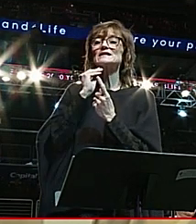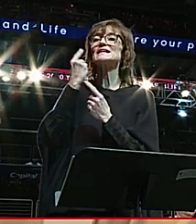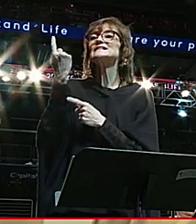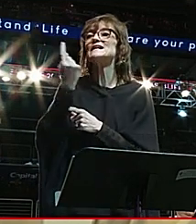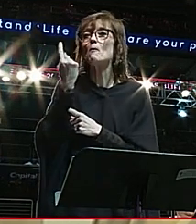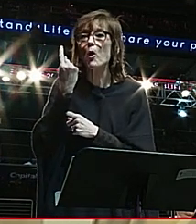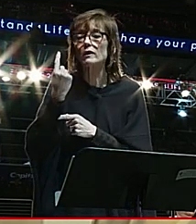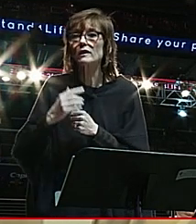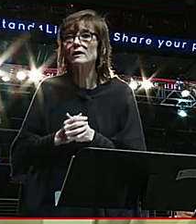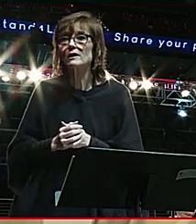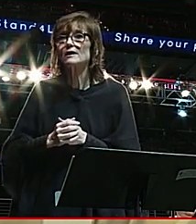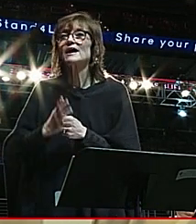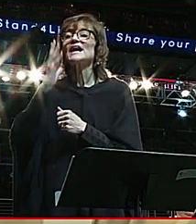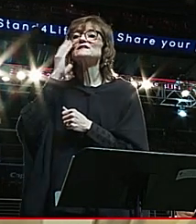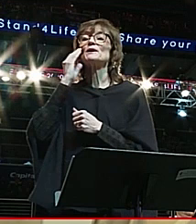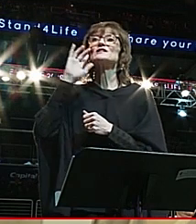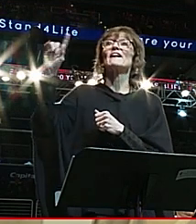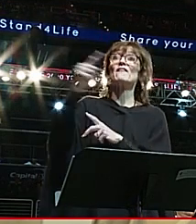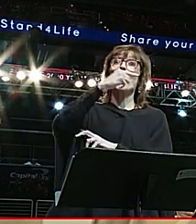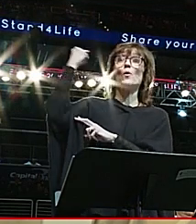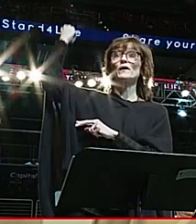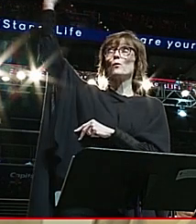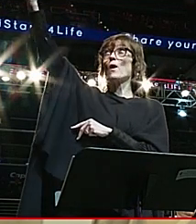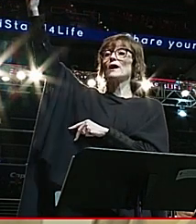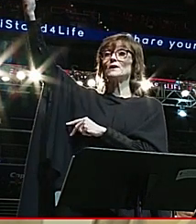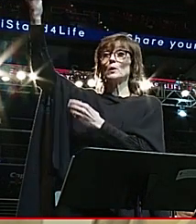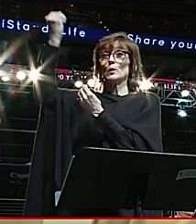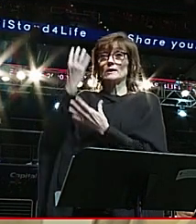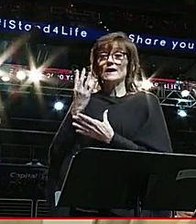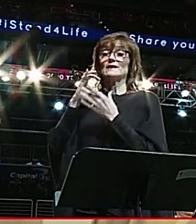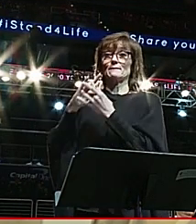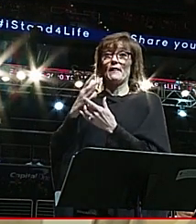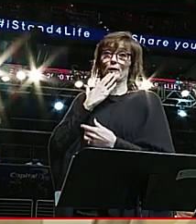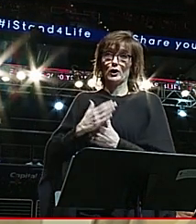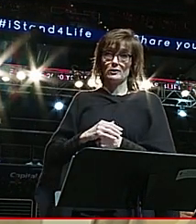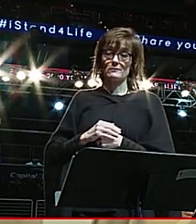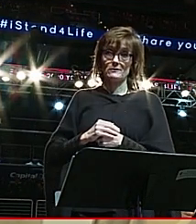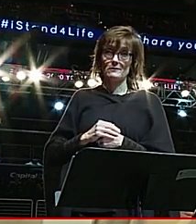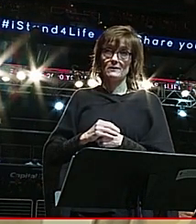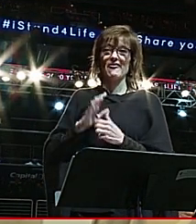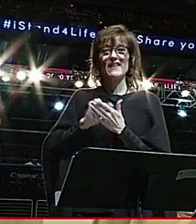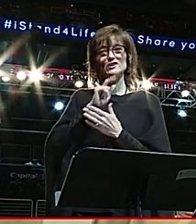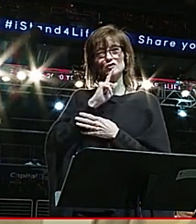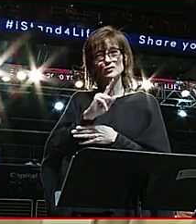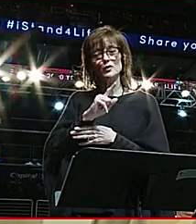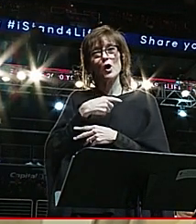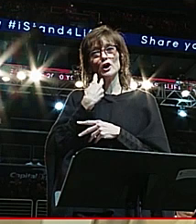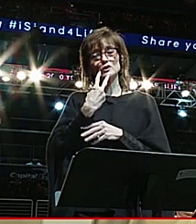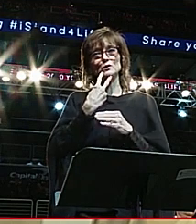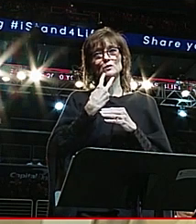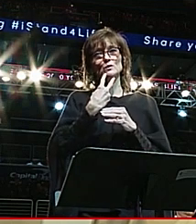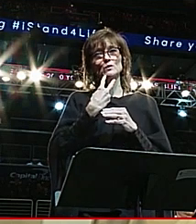encountering the only one who can tell us about the good. This is true on two levels. At the level of